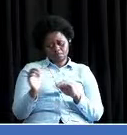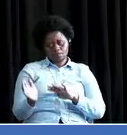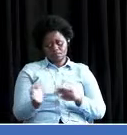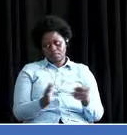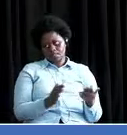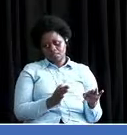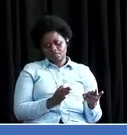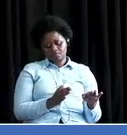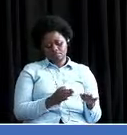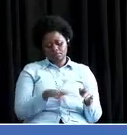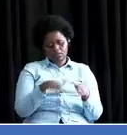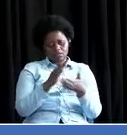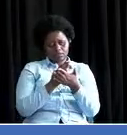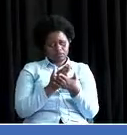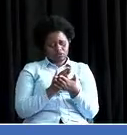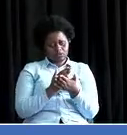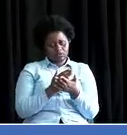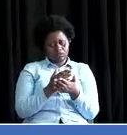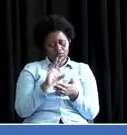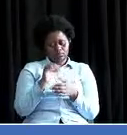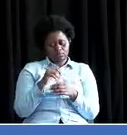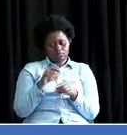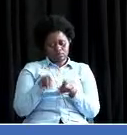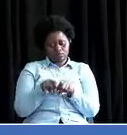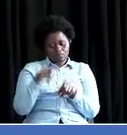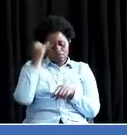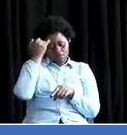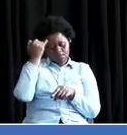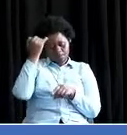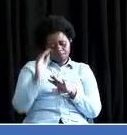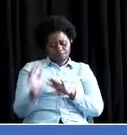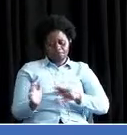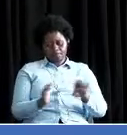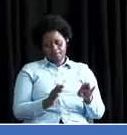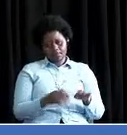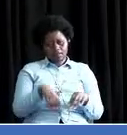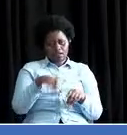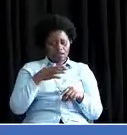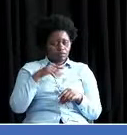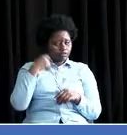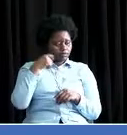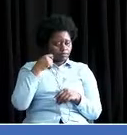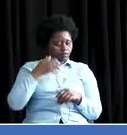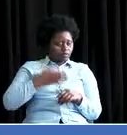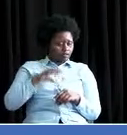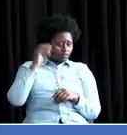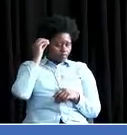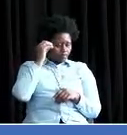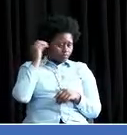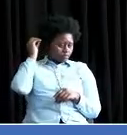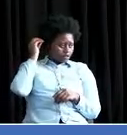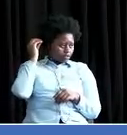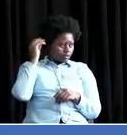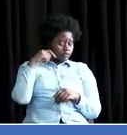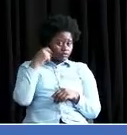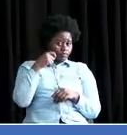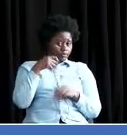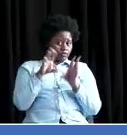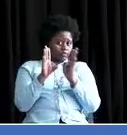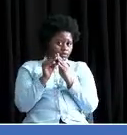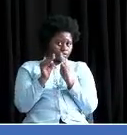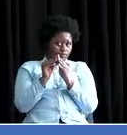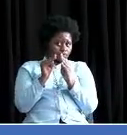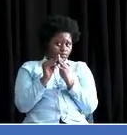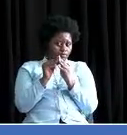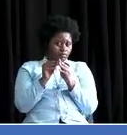I share the very same sentiment. Mr. Speaker, I want to remind you of a speakers meeting that we had with the